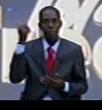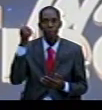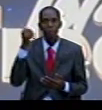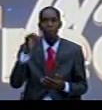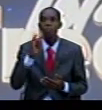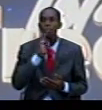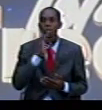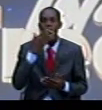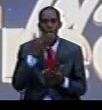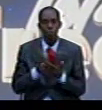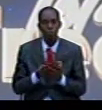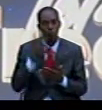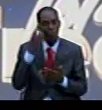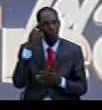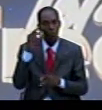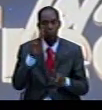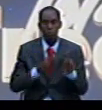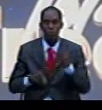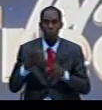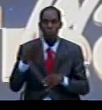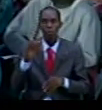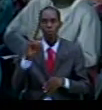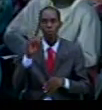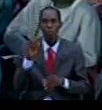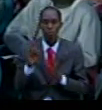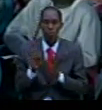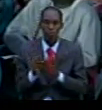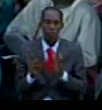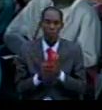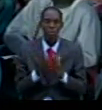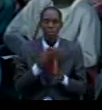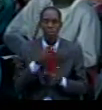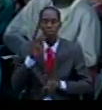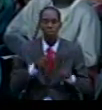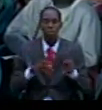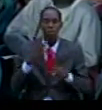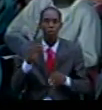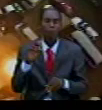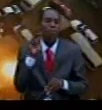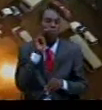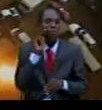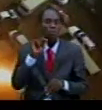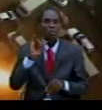people of Oyo State and the people of Nigeria.